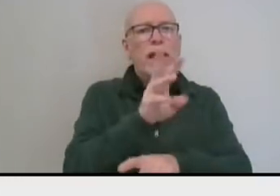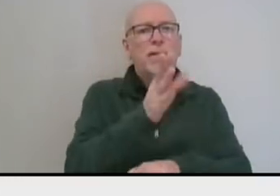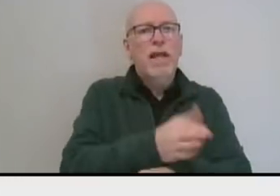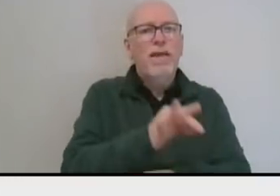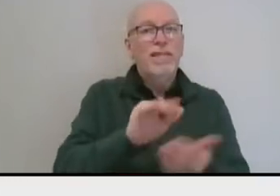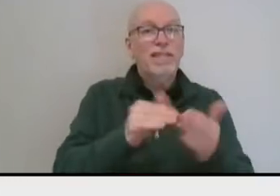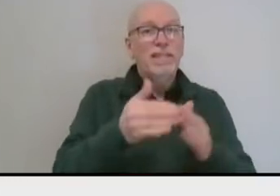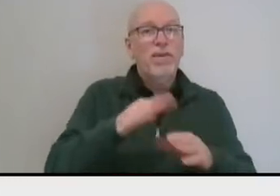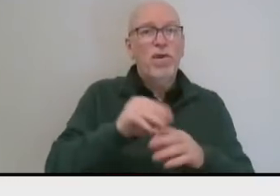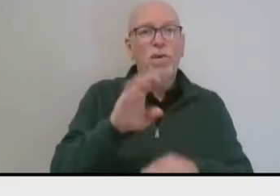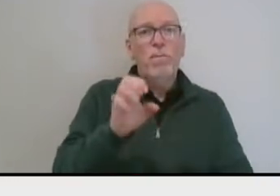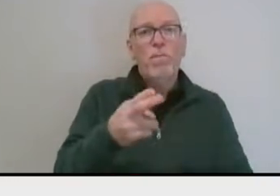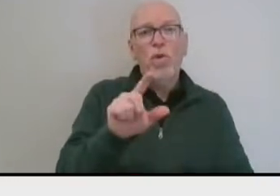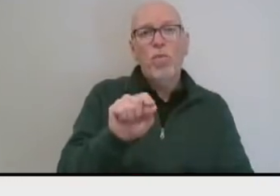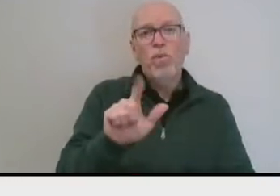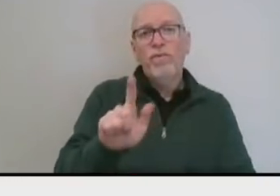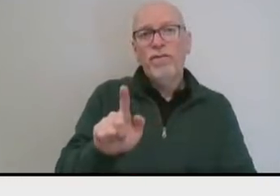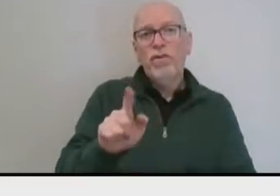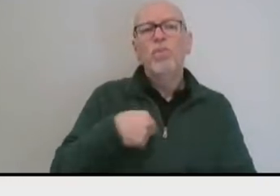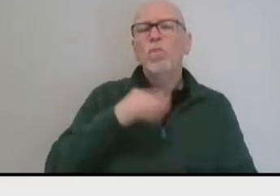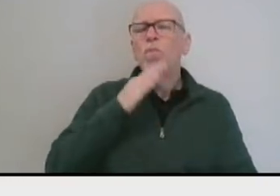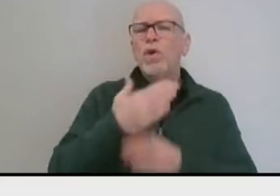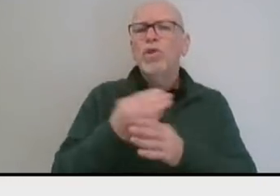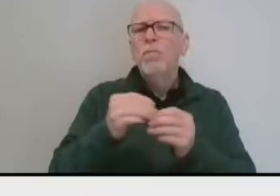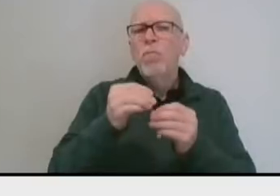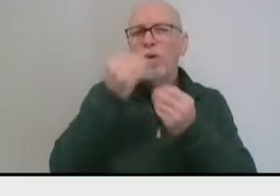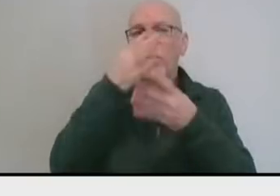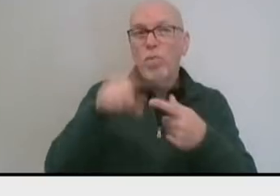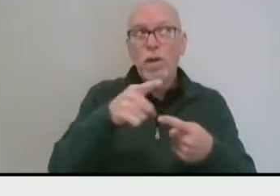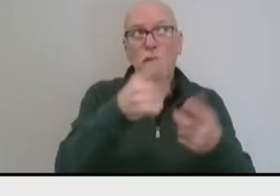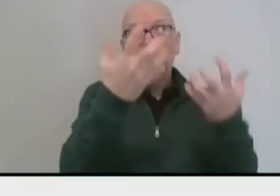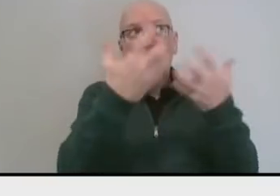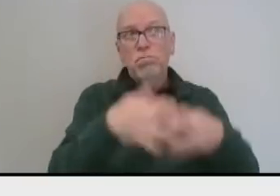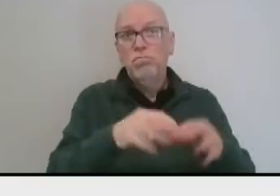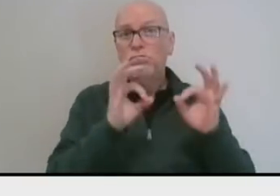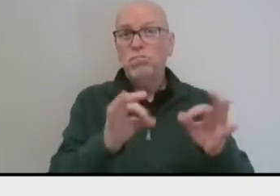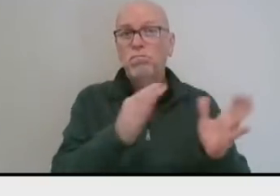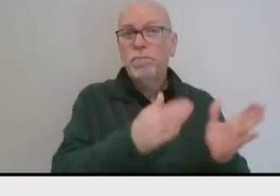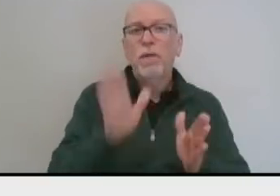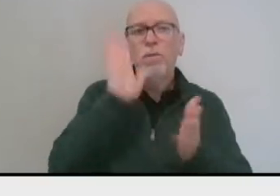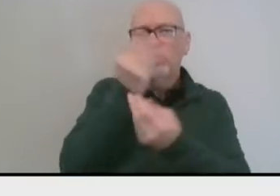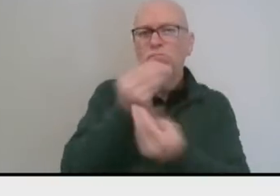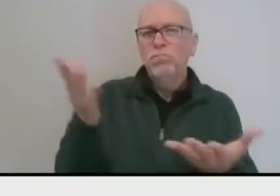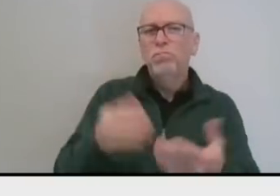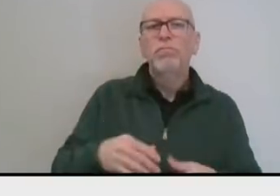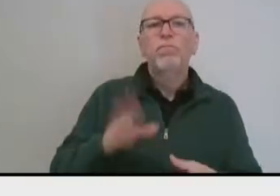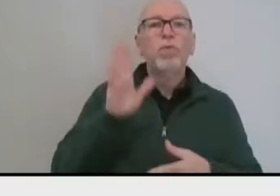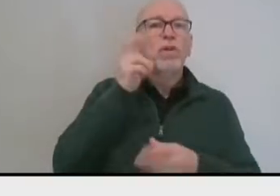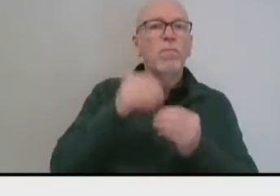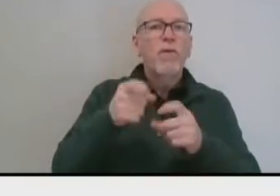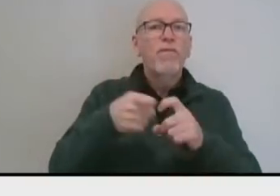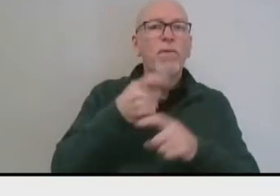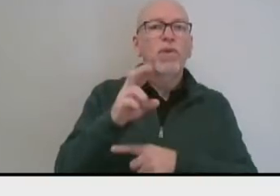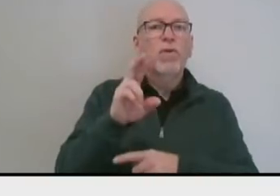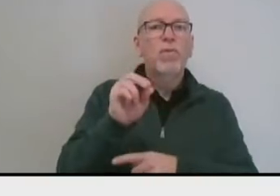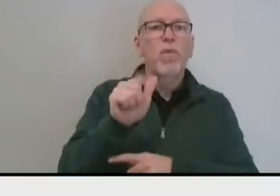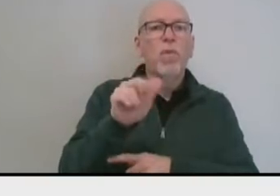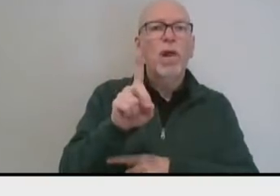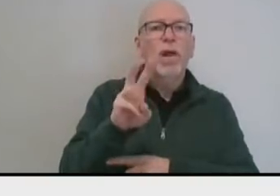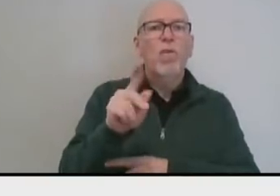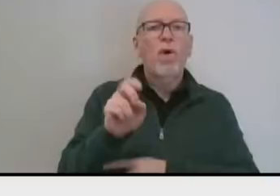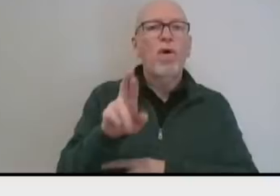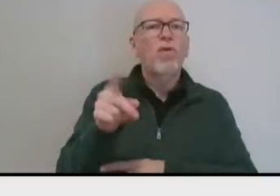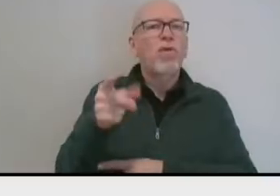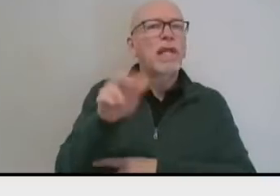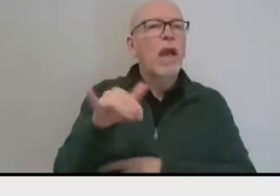20th and 21st, and we'll be sharing details once that plan is finalized. You will hear more from Dr. Roland Walker, the Gary Health Officer, and